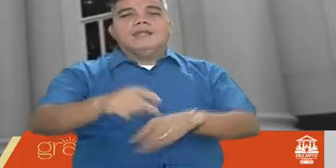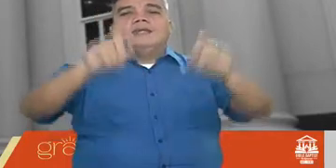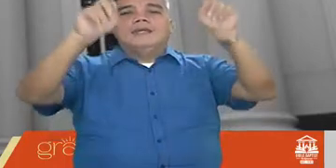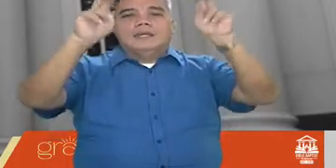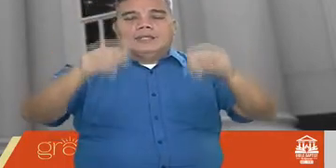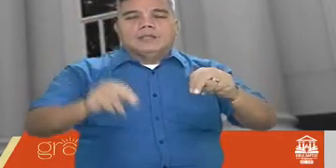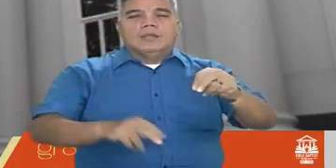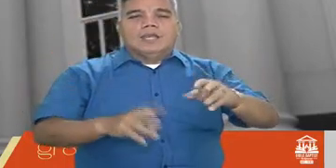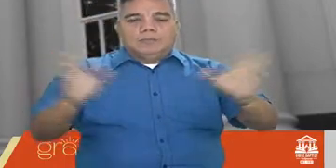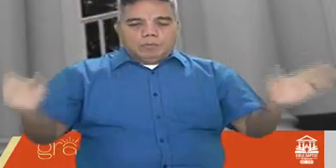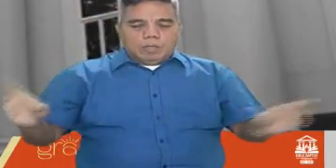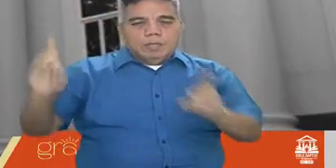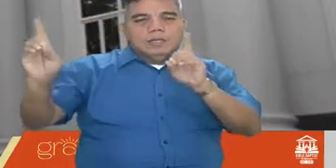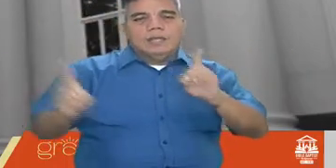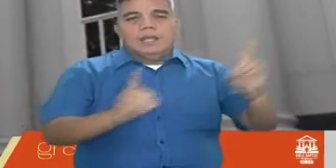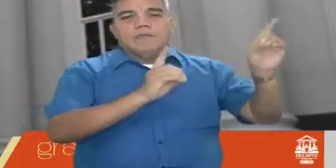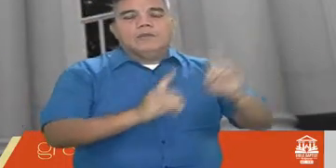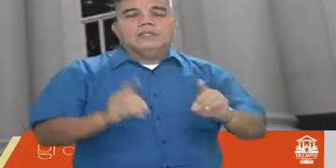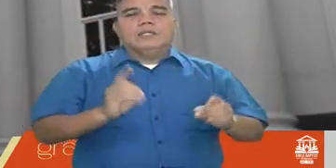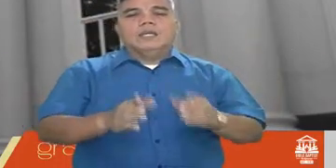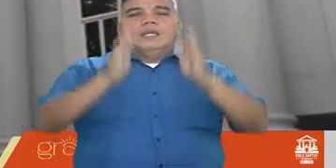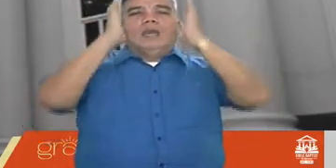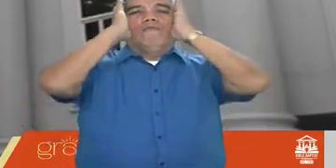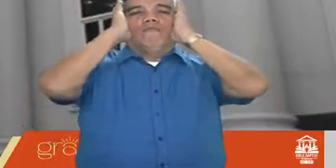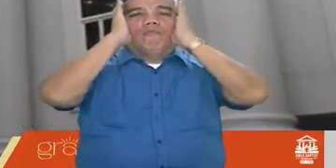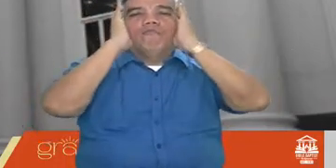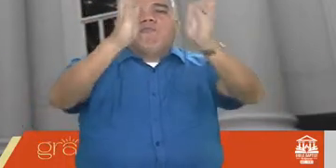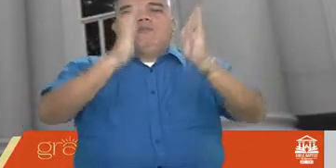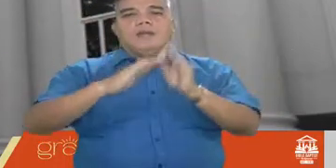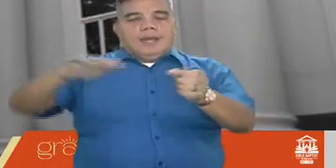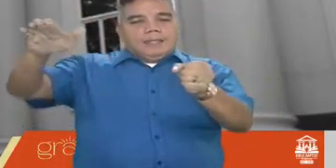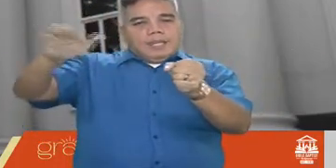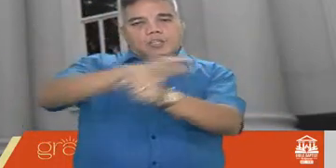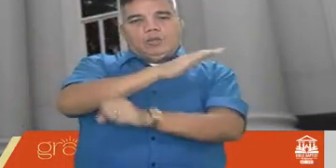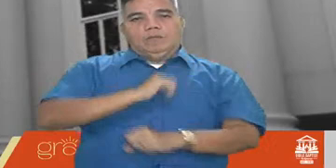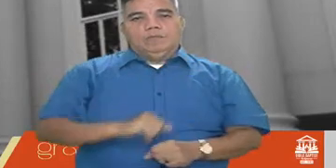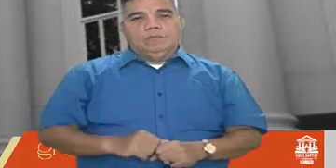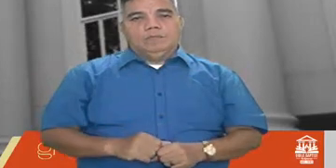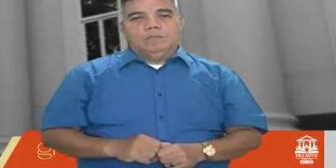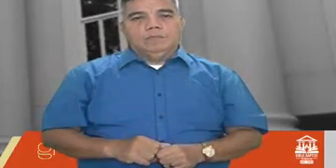it requires effort. It requires full attention.